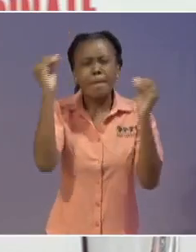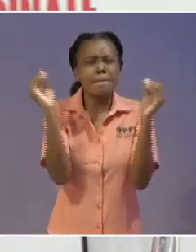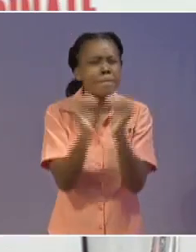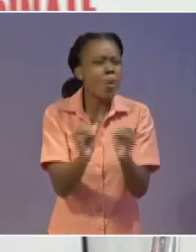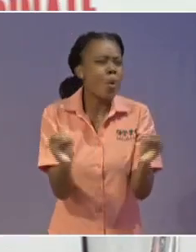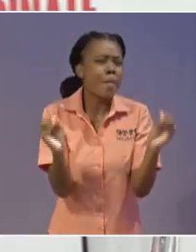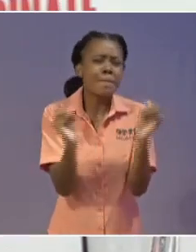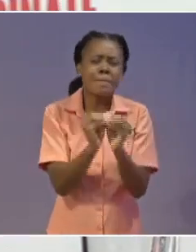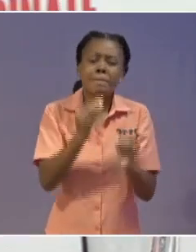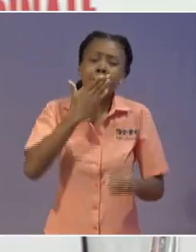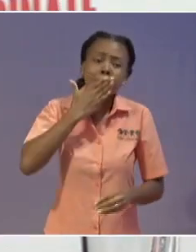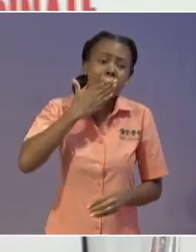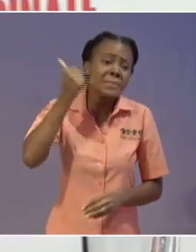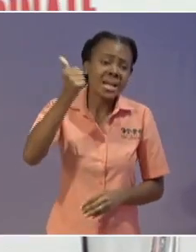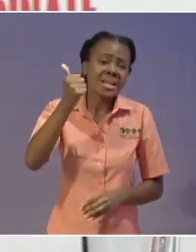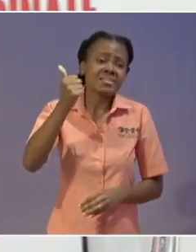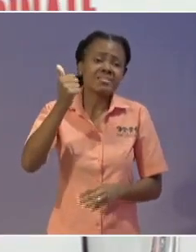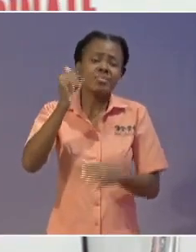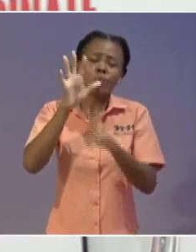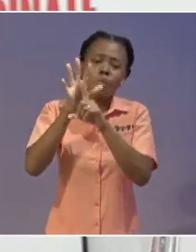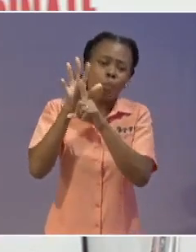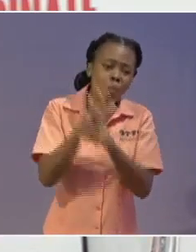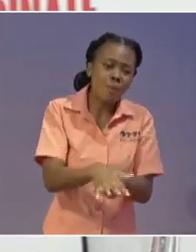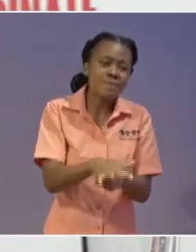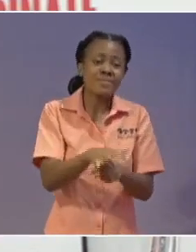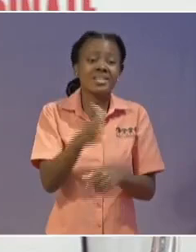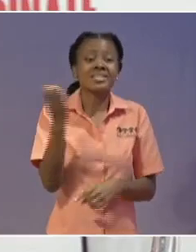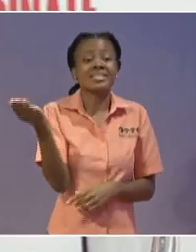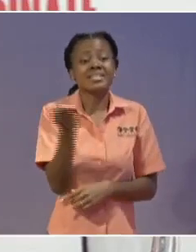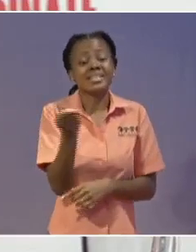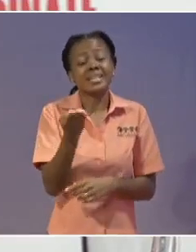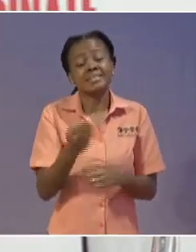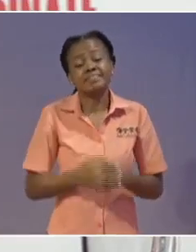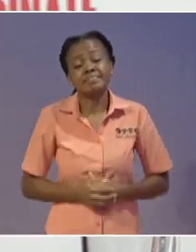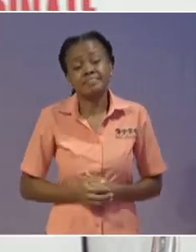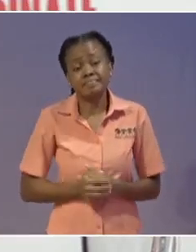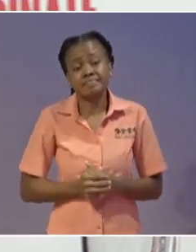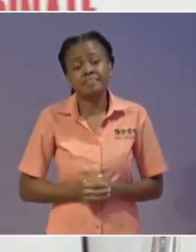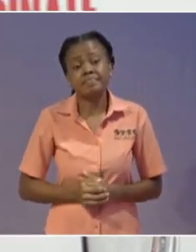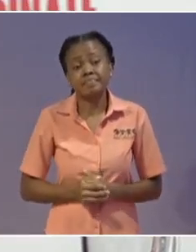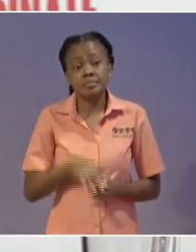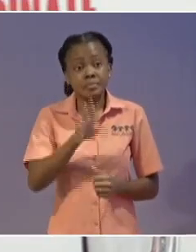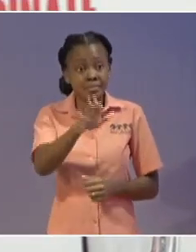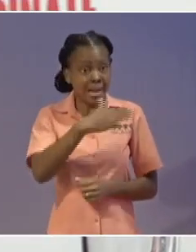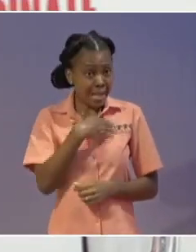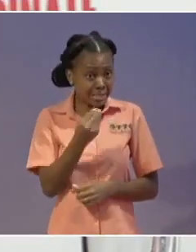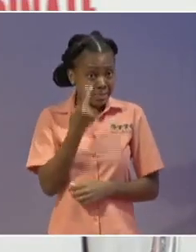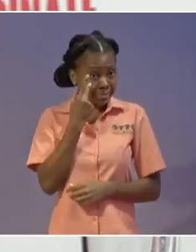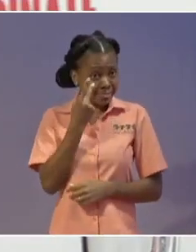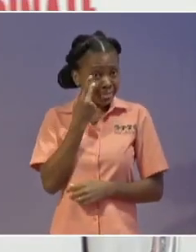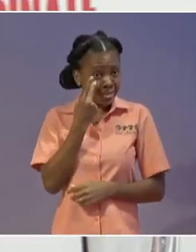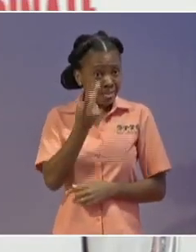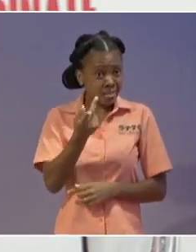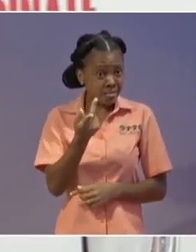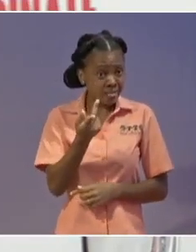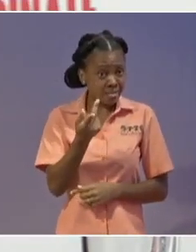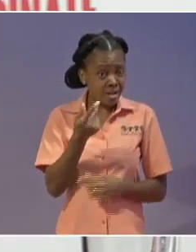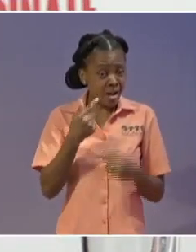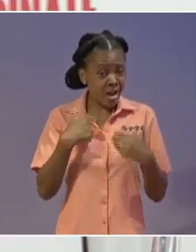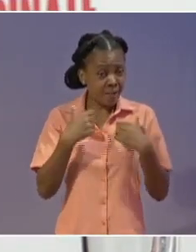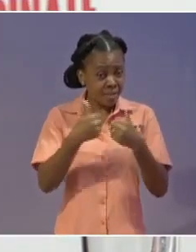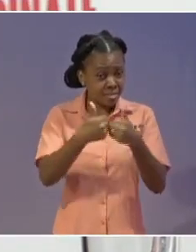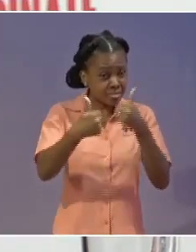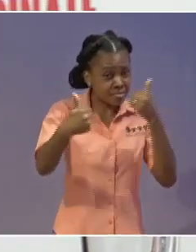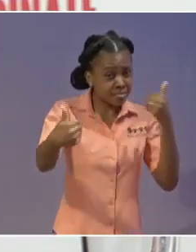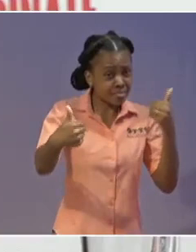is the length of time between the last dose and the initial infection, and that really underscores the importance of having